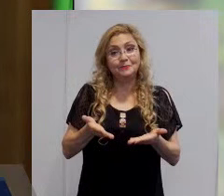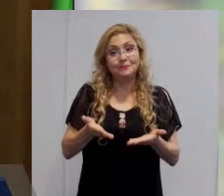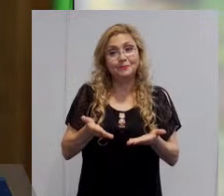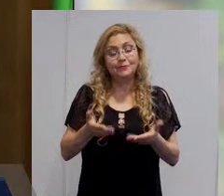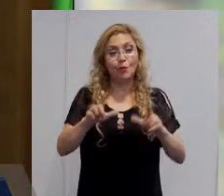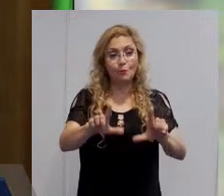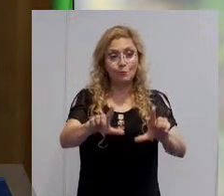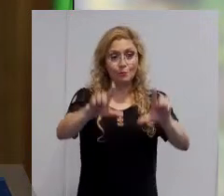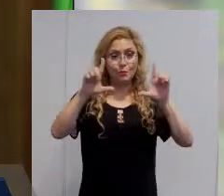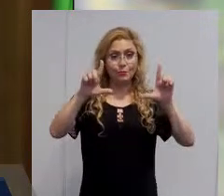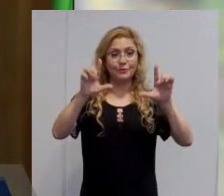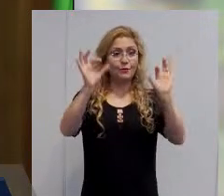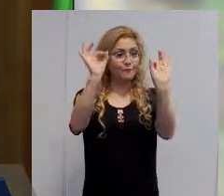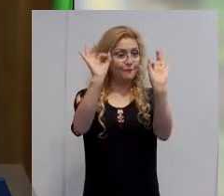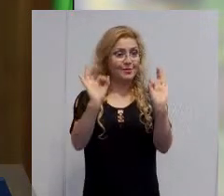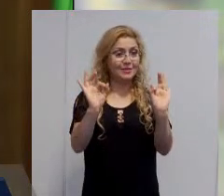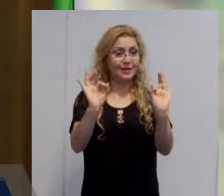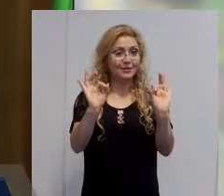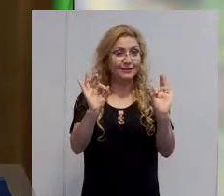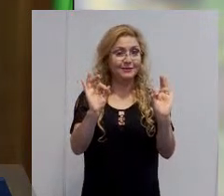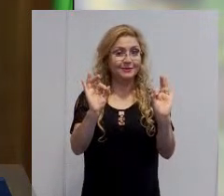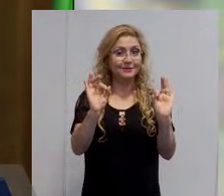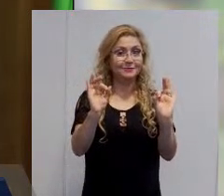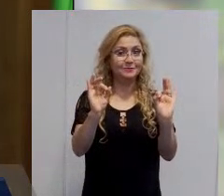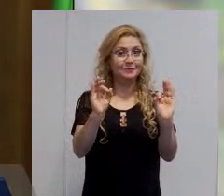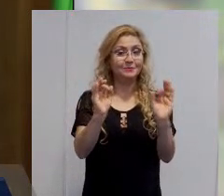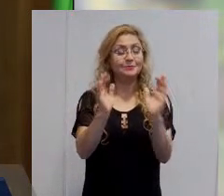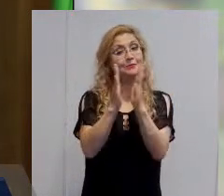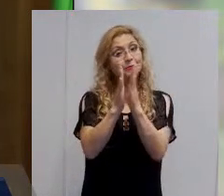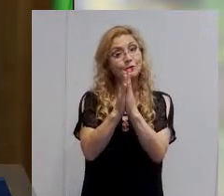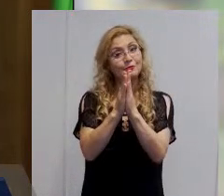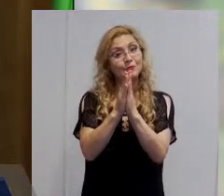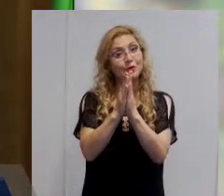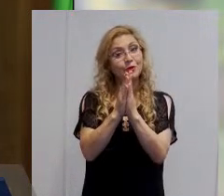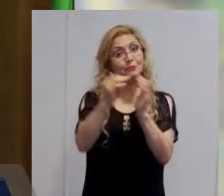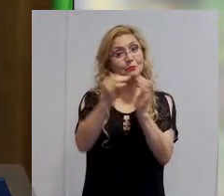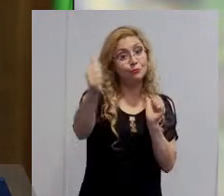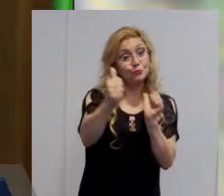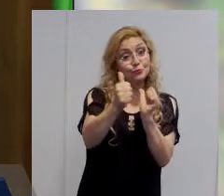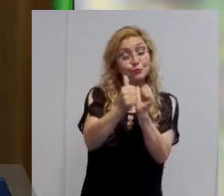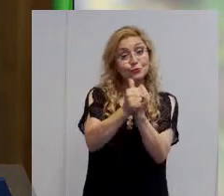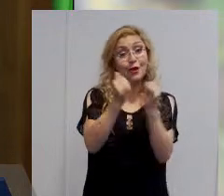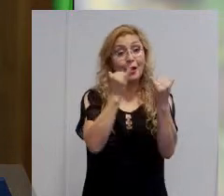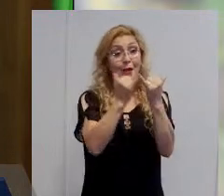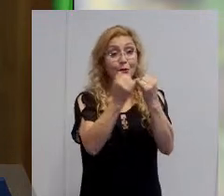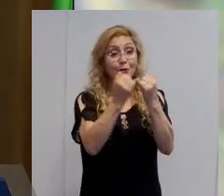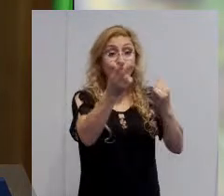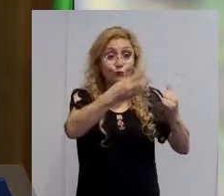stage so that we may take the official photograph of